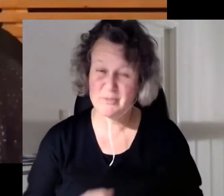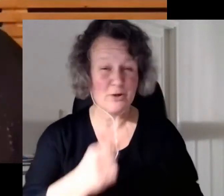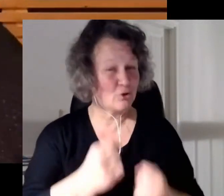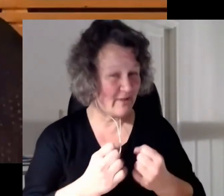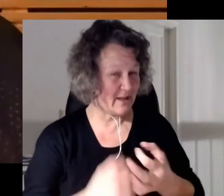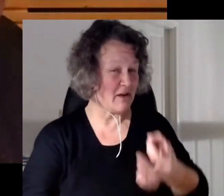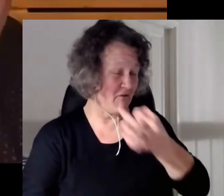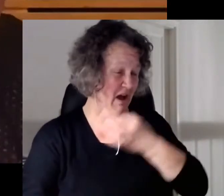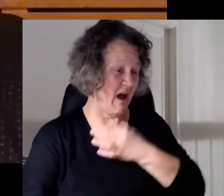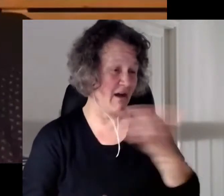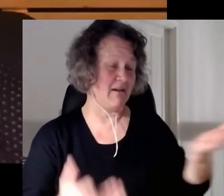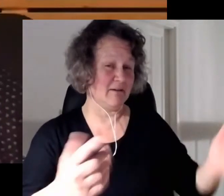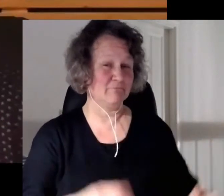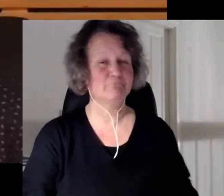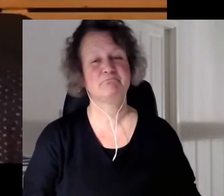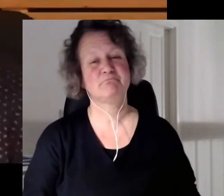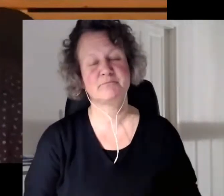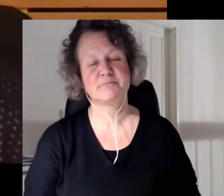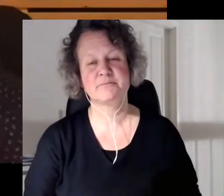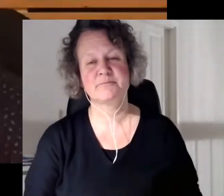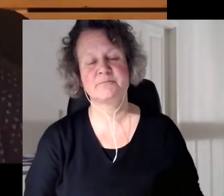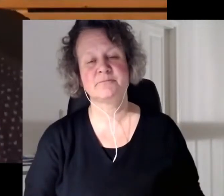easy question.